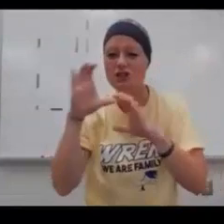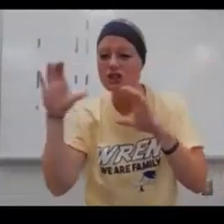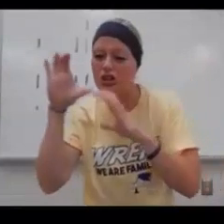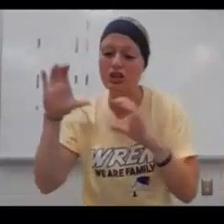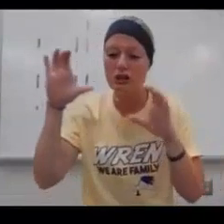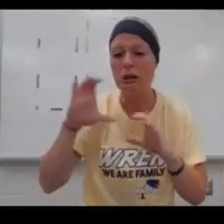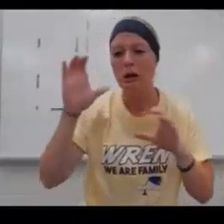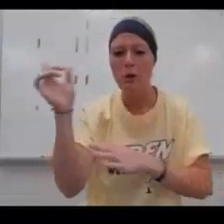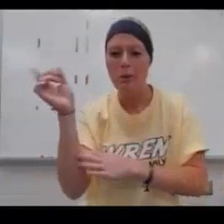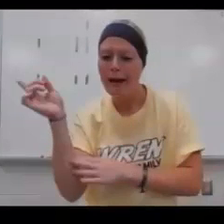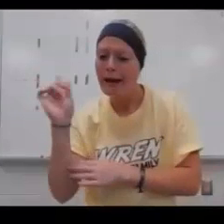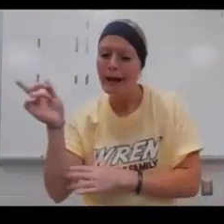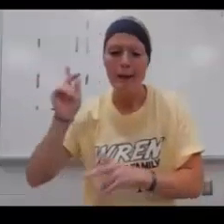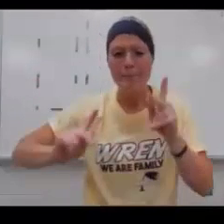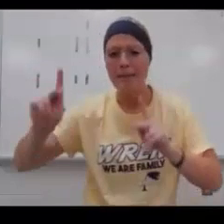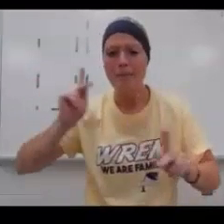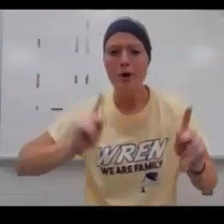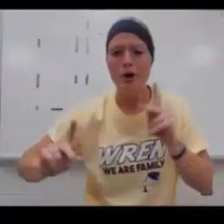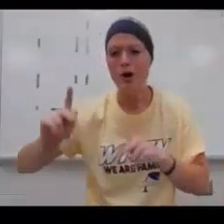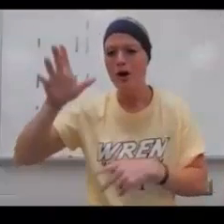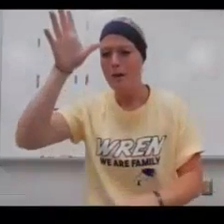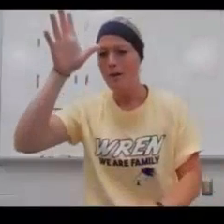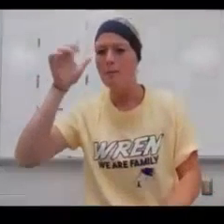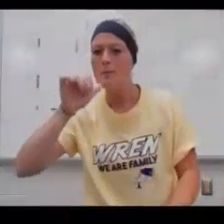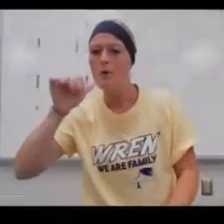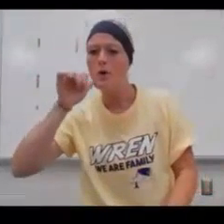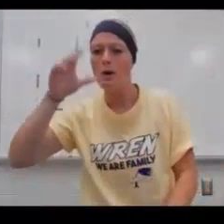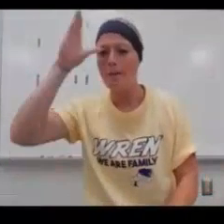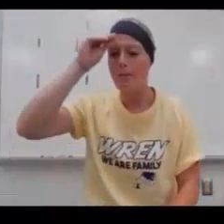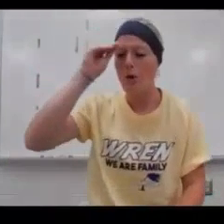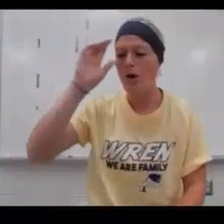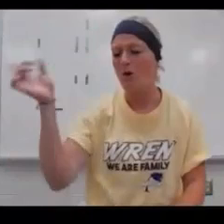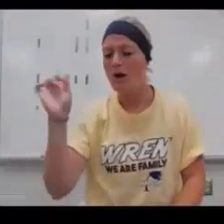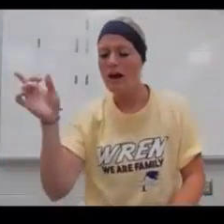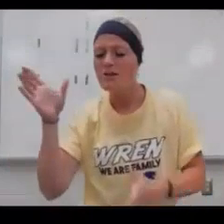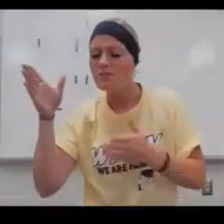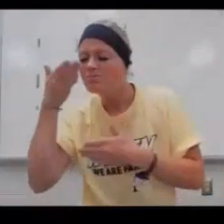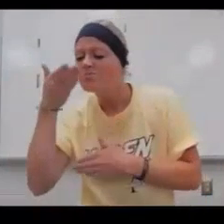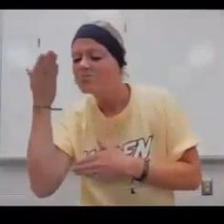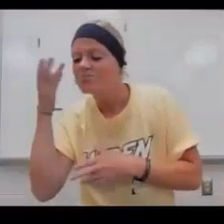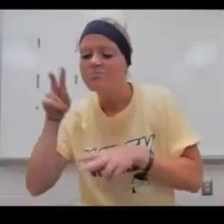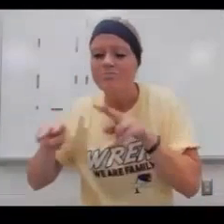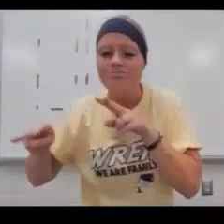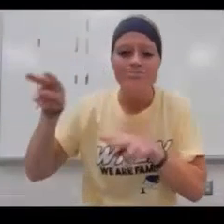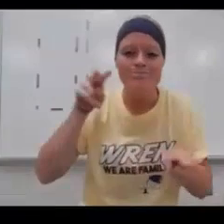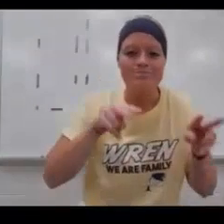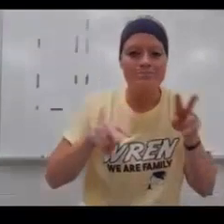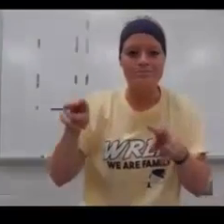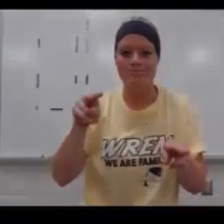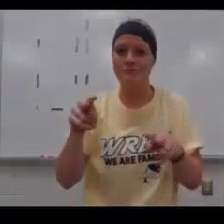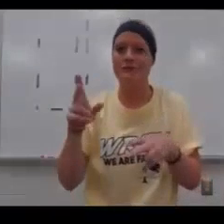search for people. He would look, where are the people? Where are the people? Where are the girls and